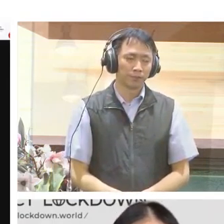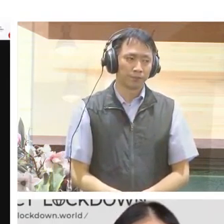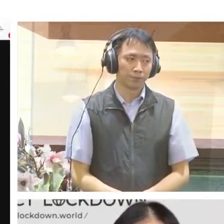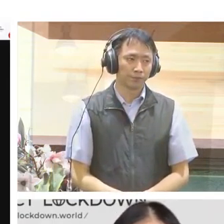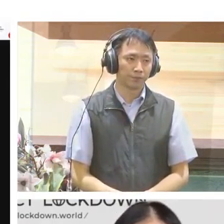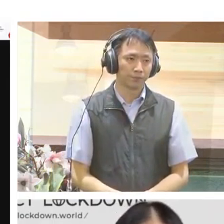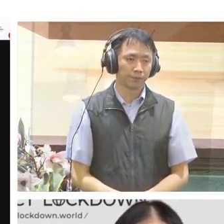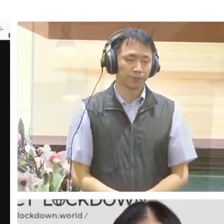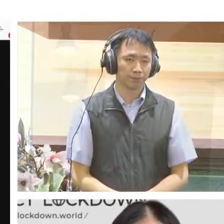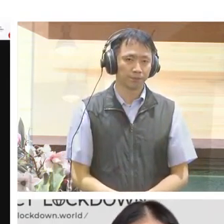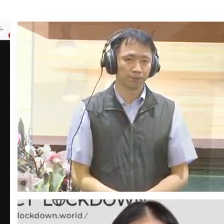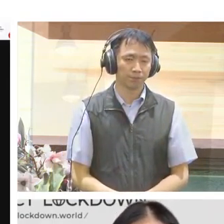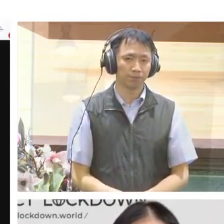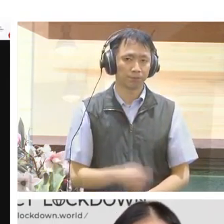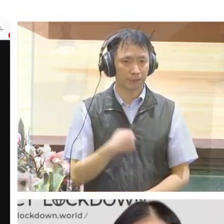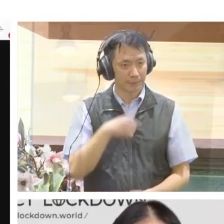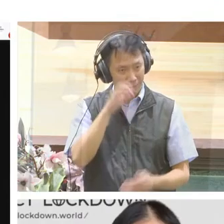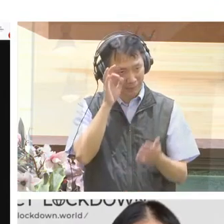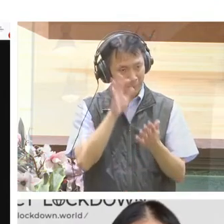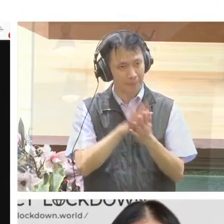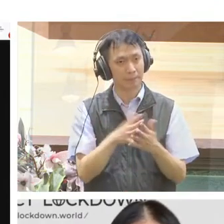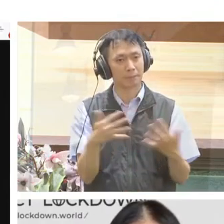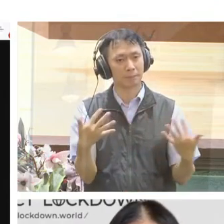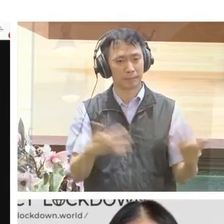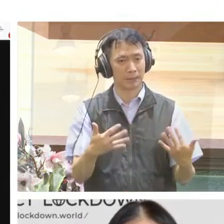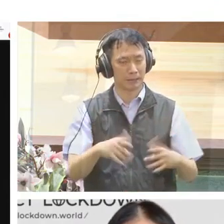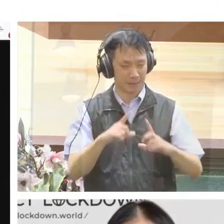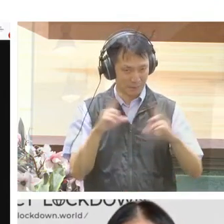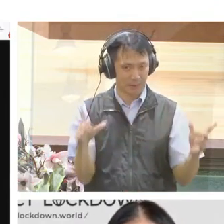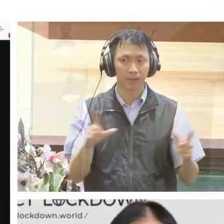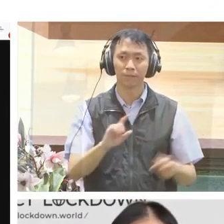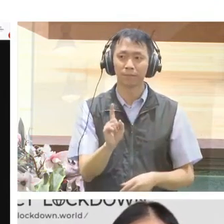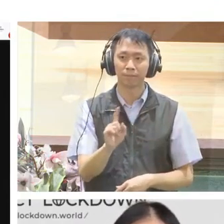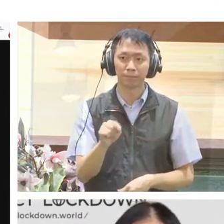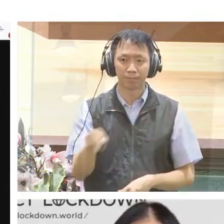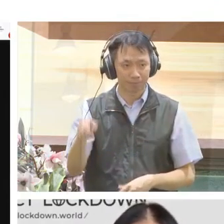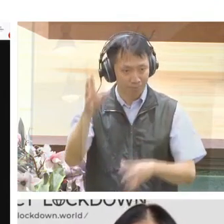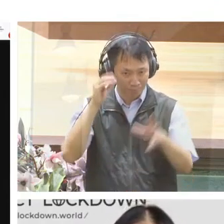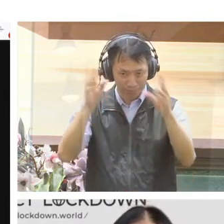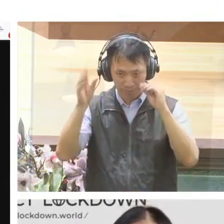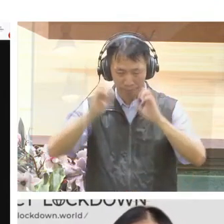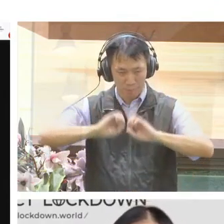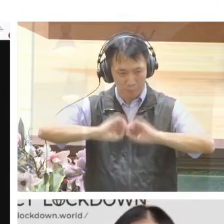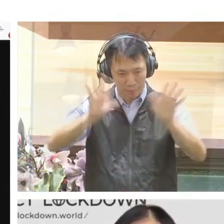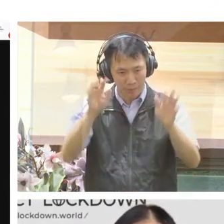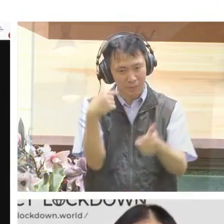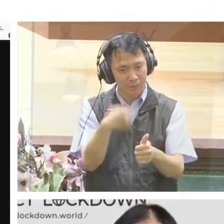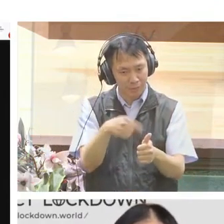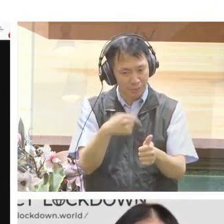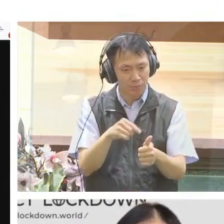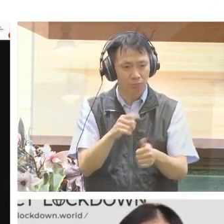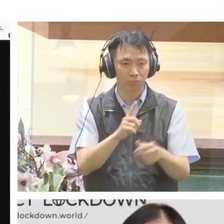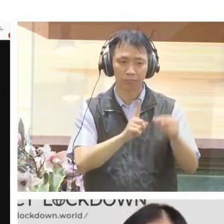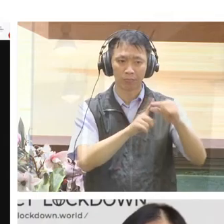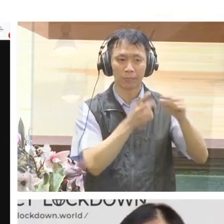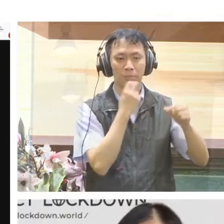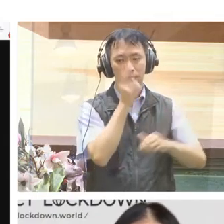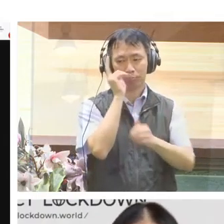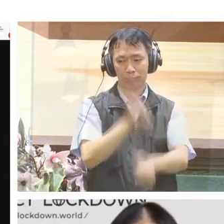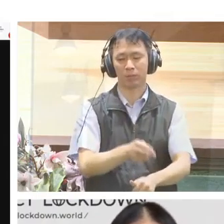are guideline issues rather than measures from the top. The implementation date is usually decided